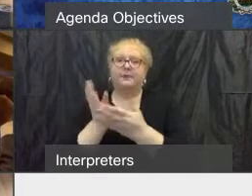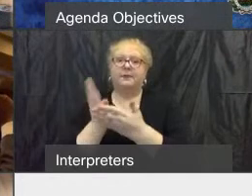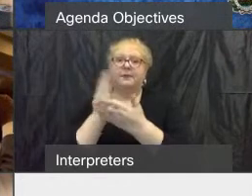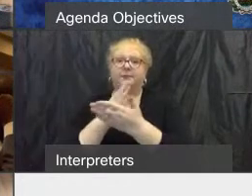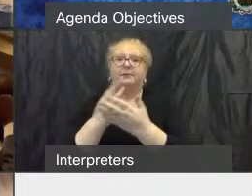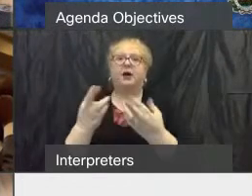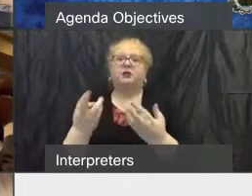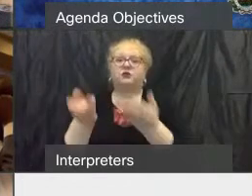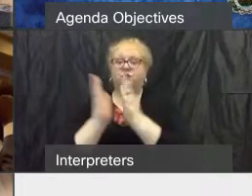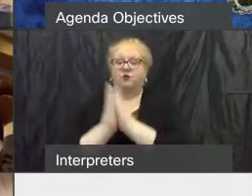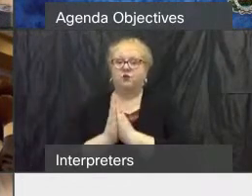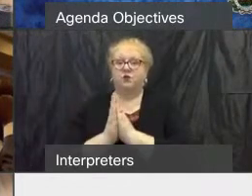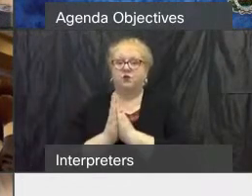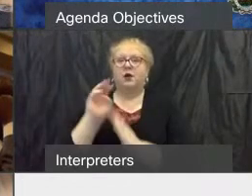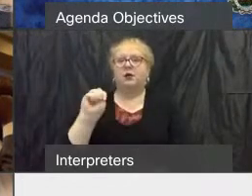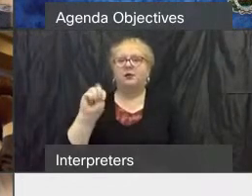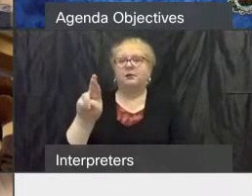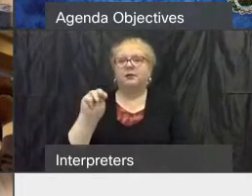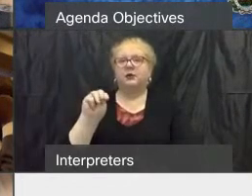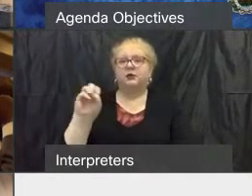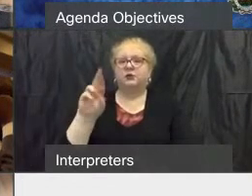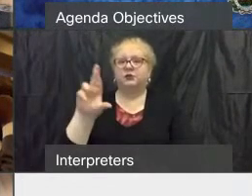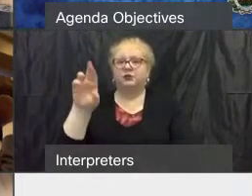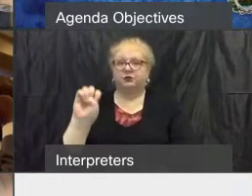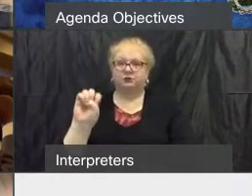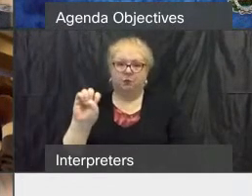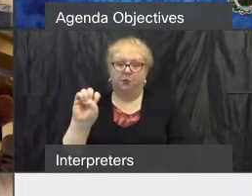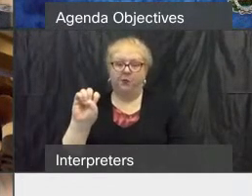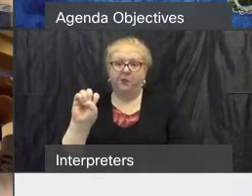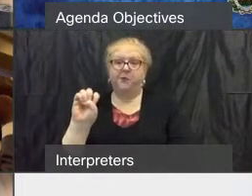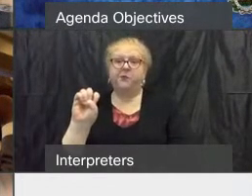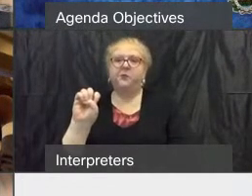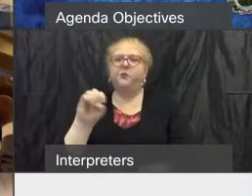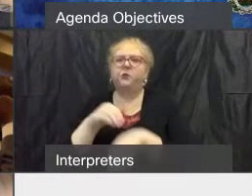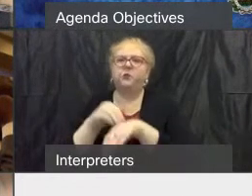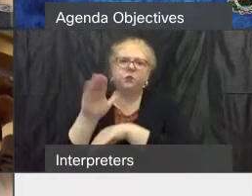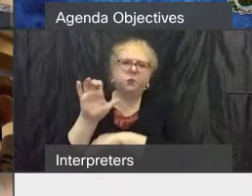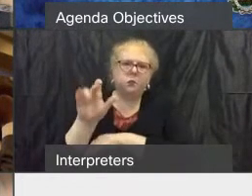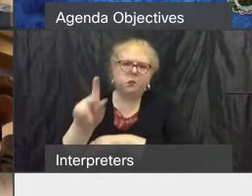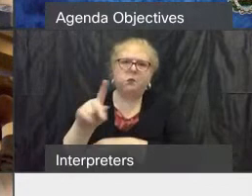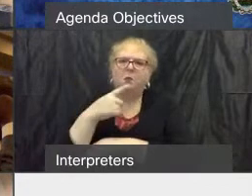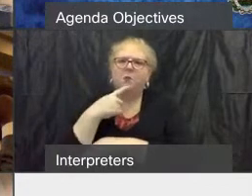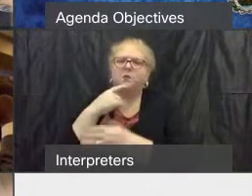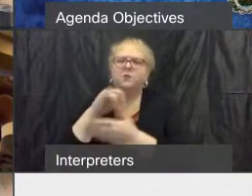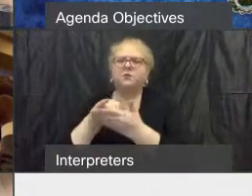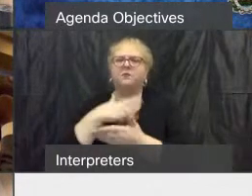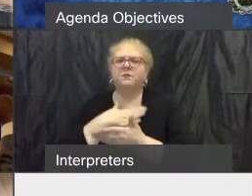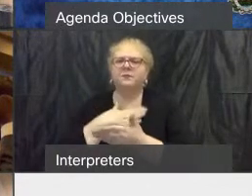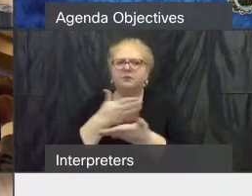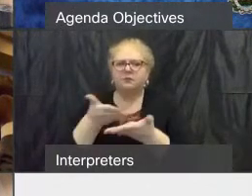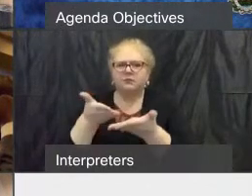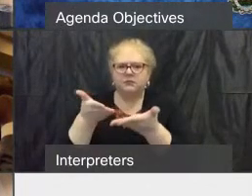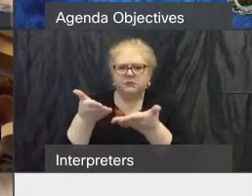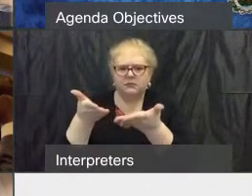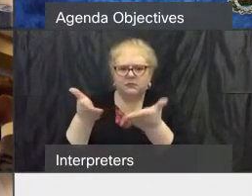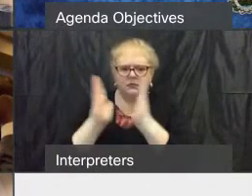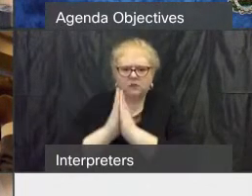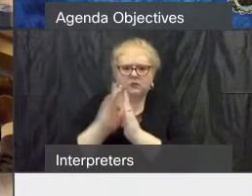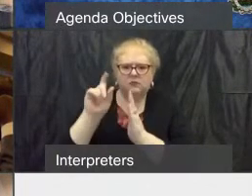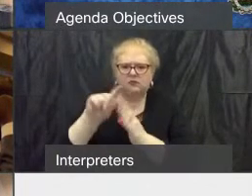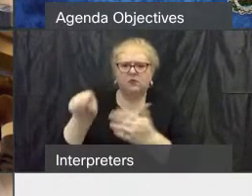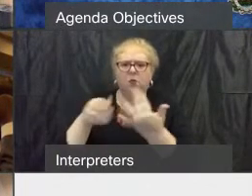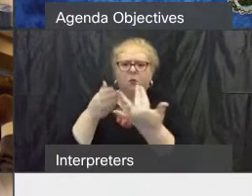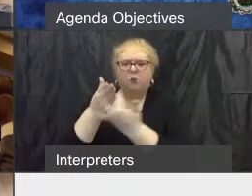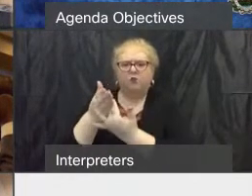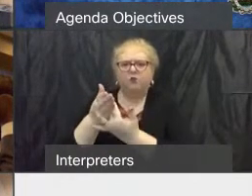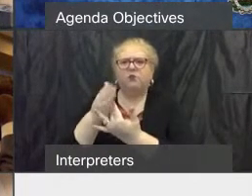and Mr. Moore sent back and said that it needed, my budget request, line item budget request, needed to go through the Children, Youth, and